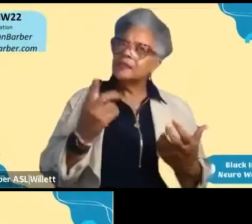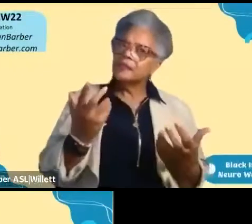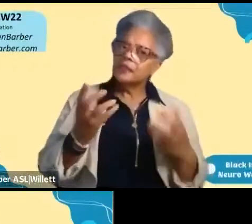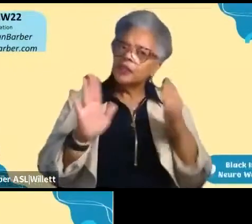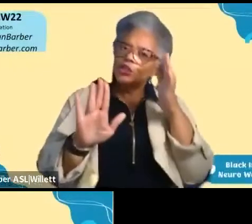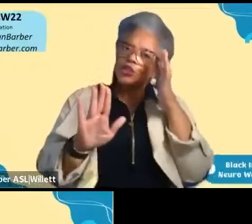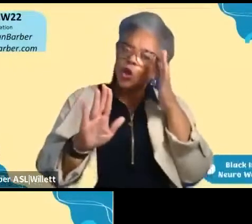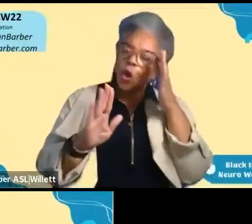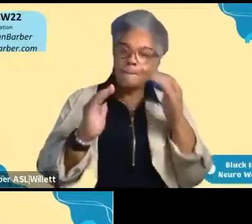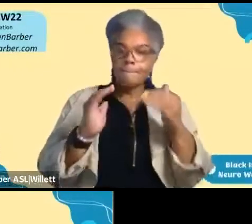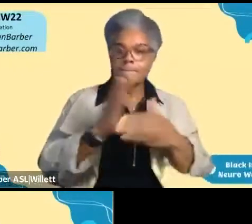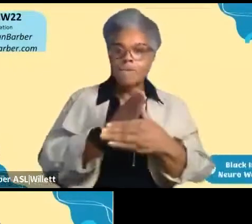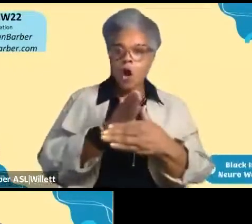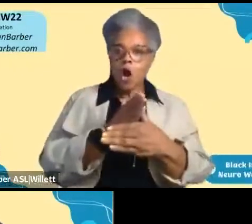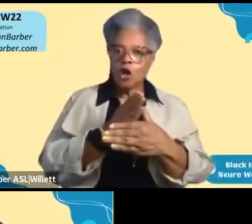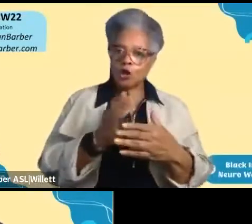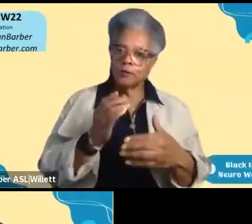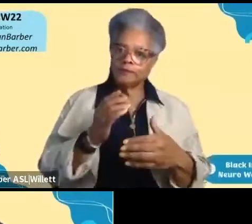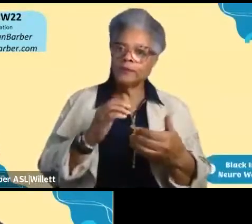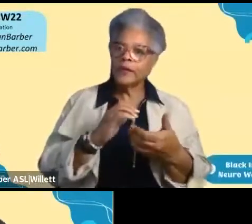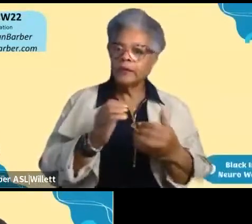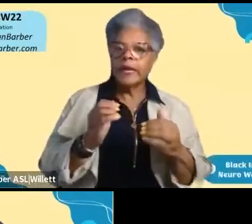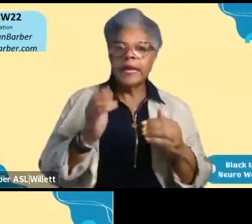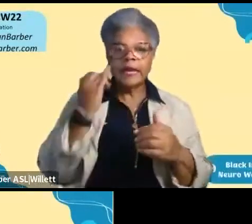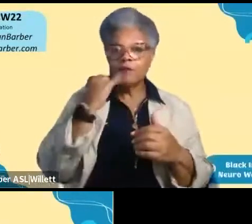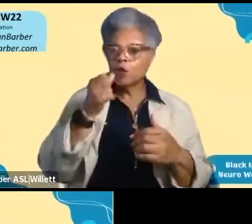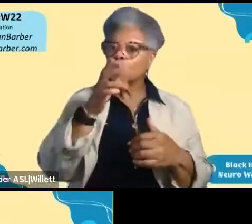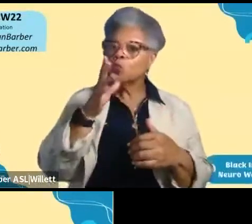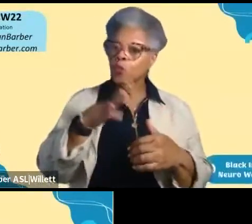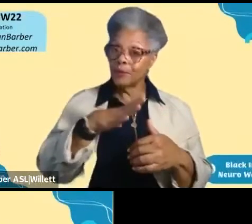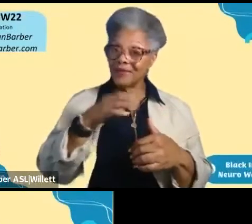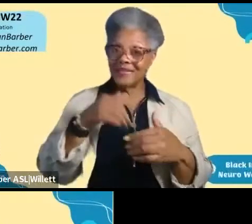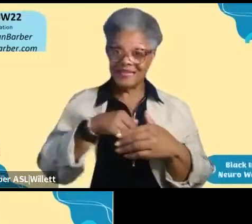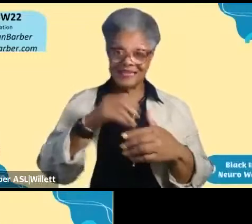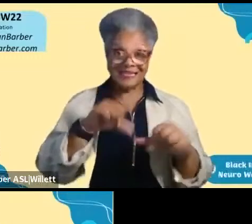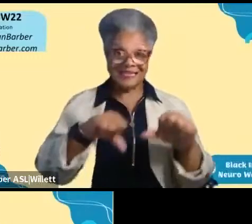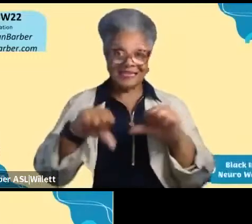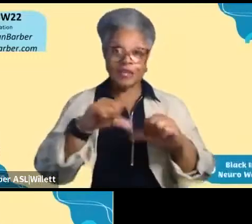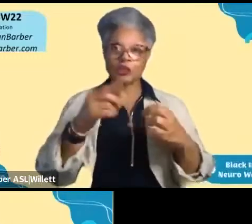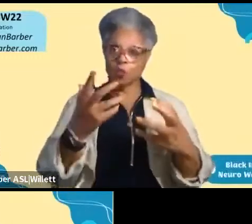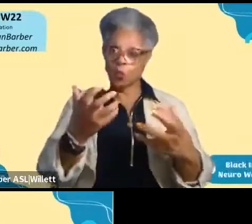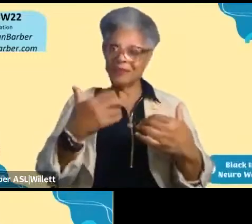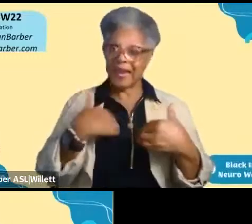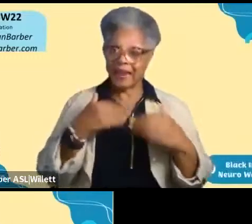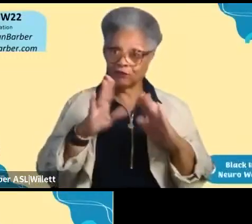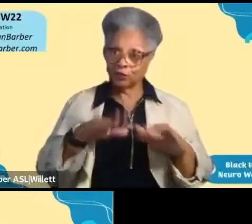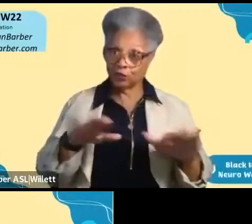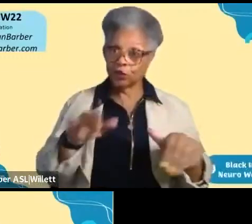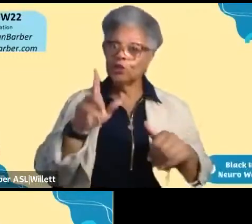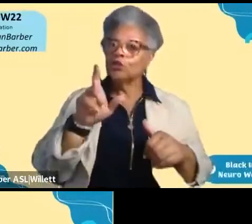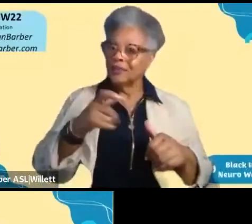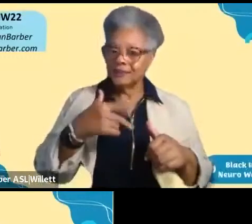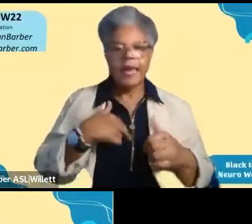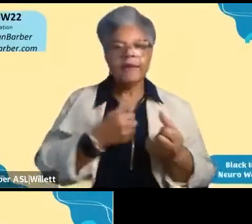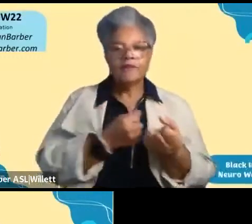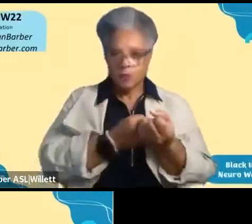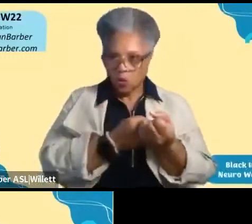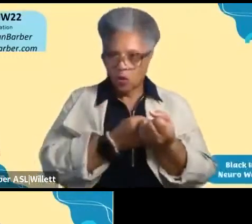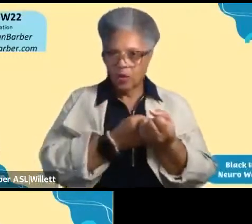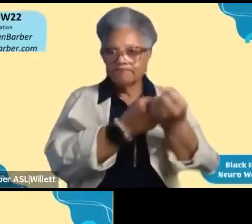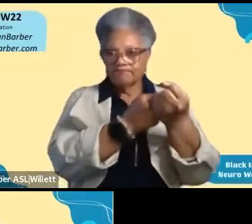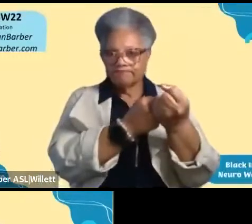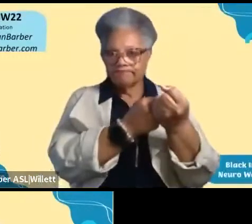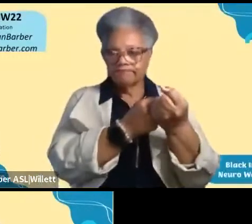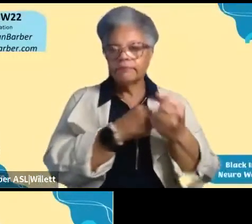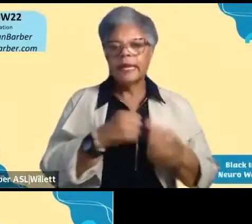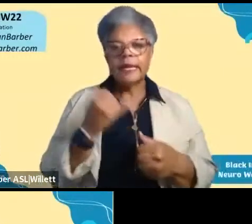partner. If you're a woman in science and you want to have kids, you need to have support. So